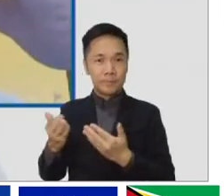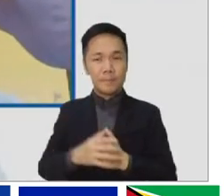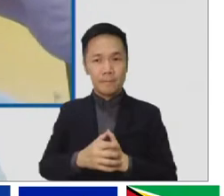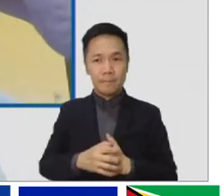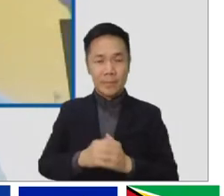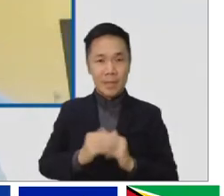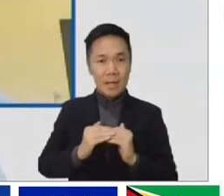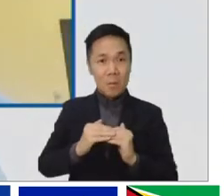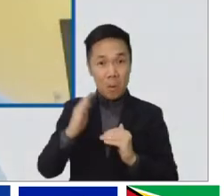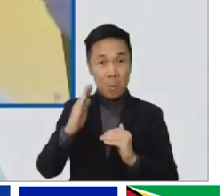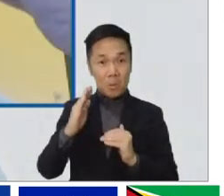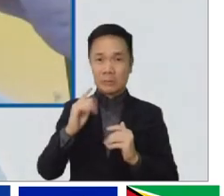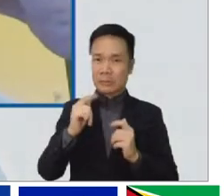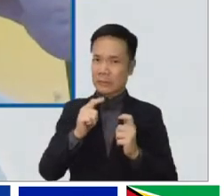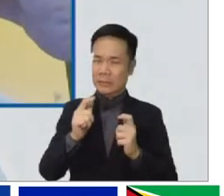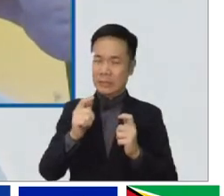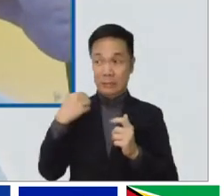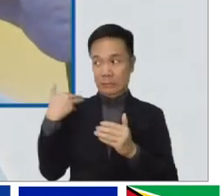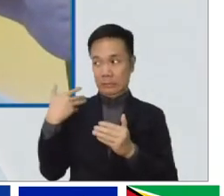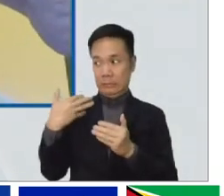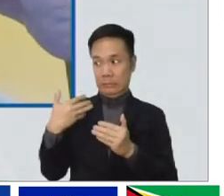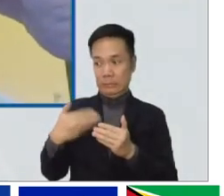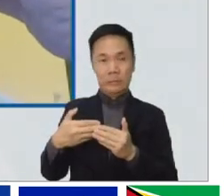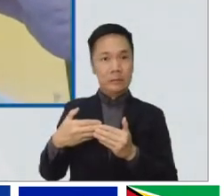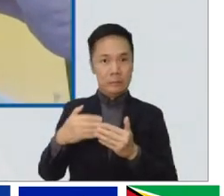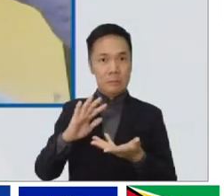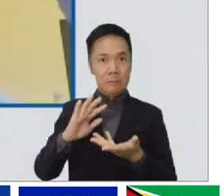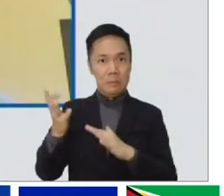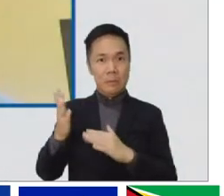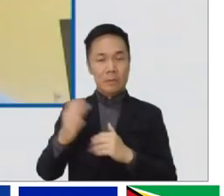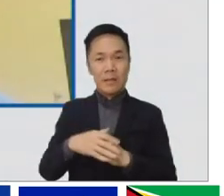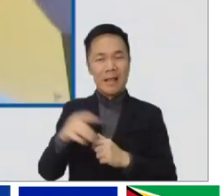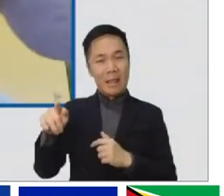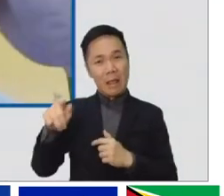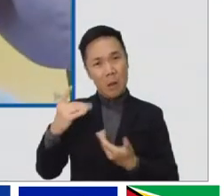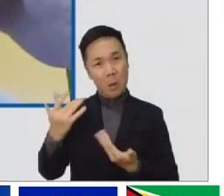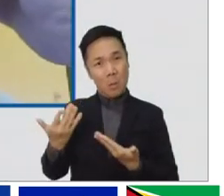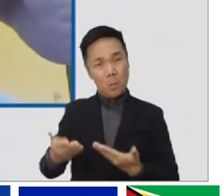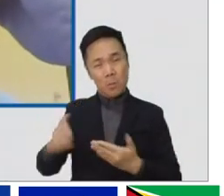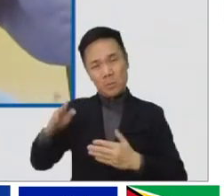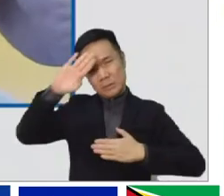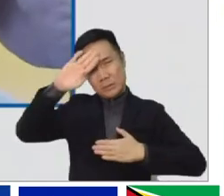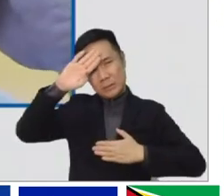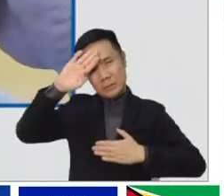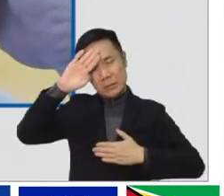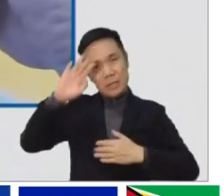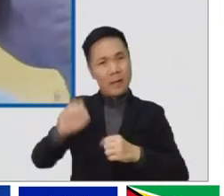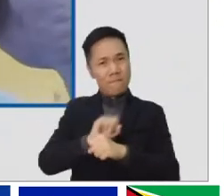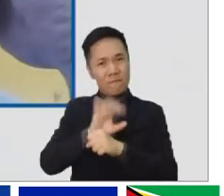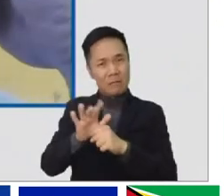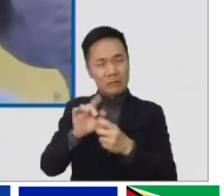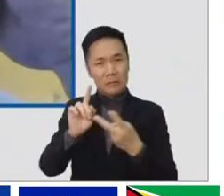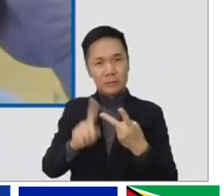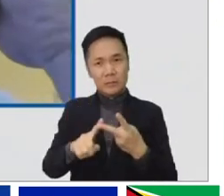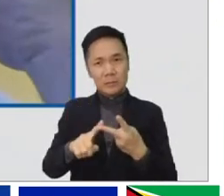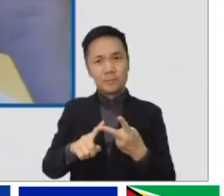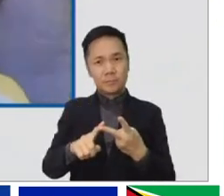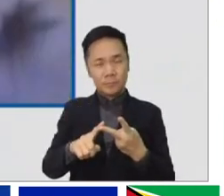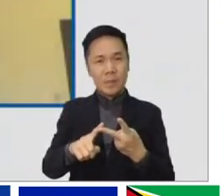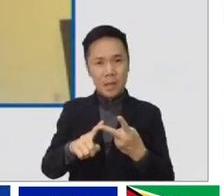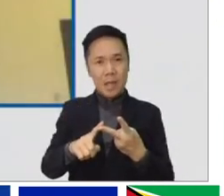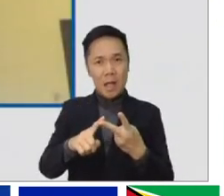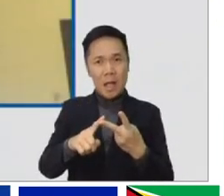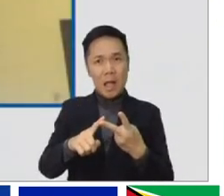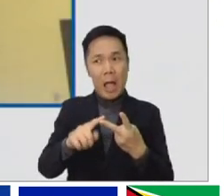years, and with things like the virus and the increase in climate change impacts is likely to be a challenge for the